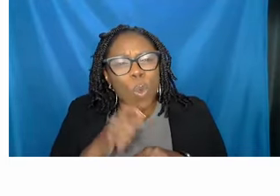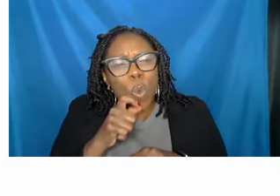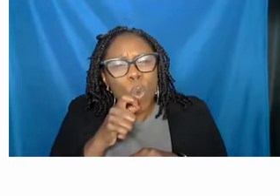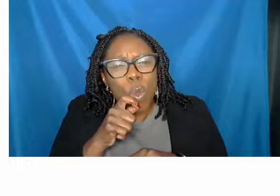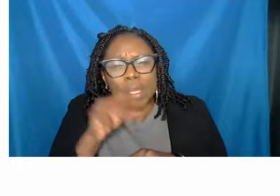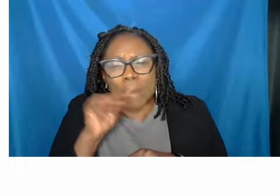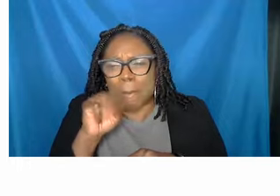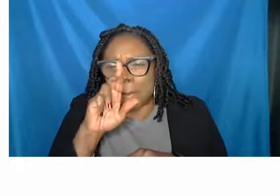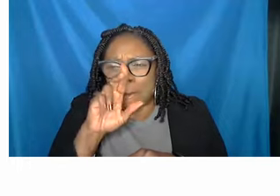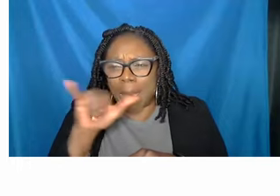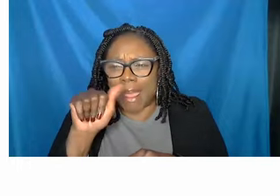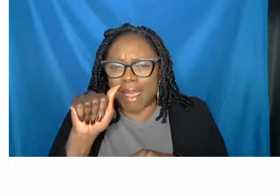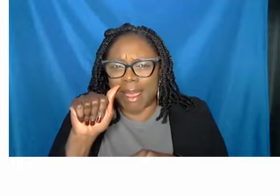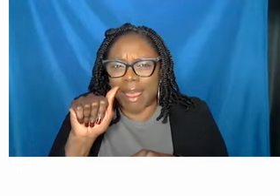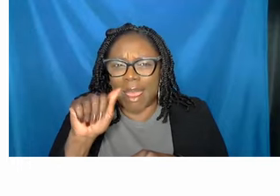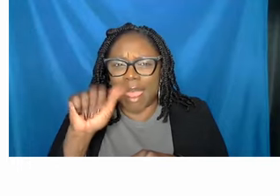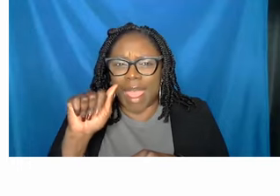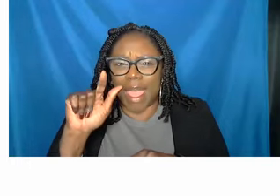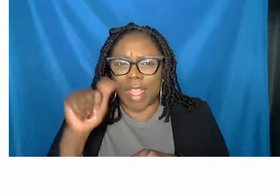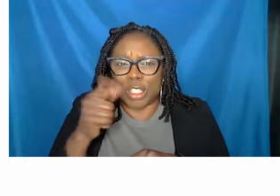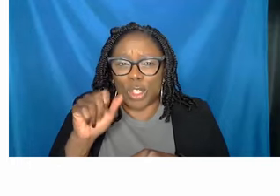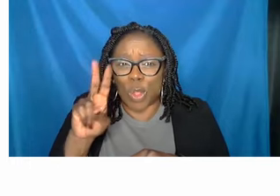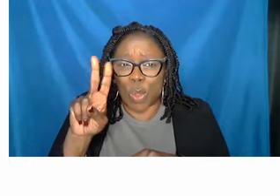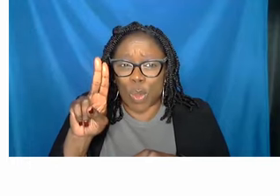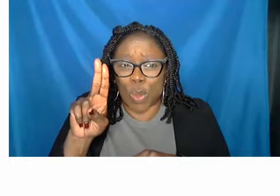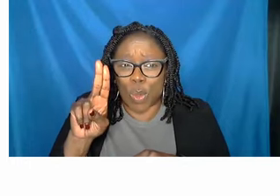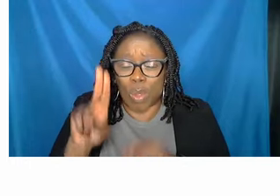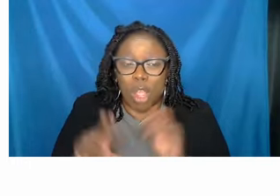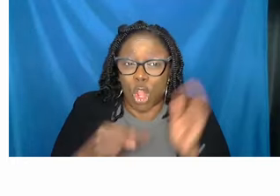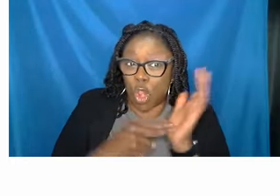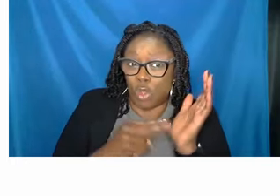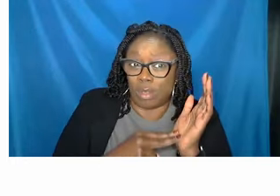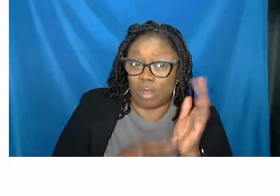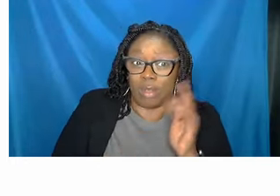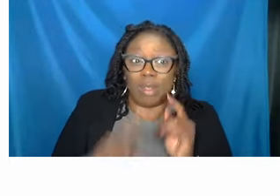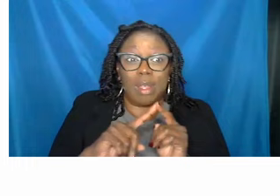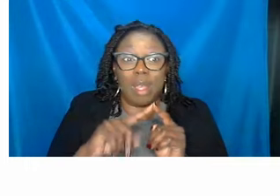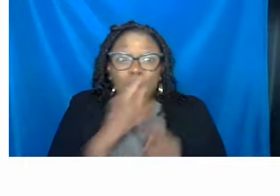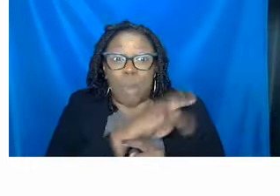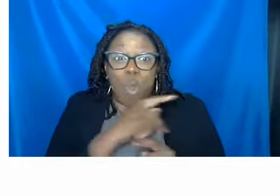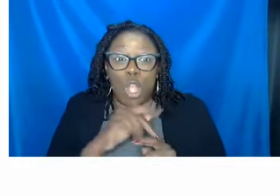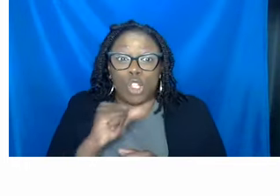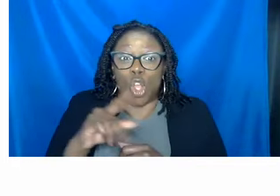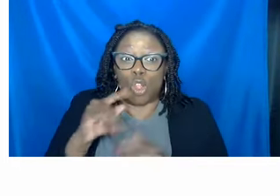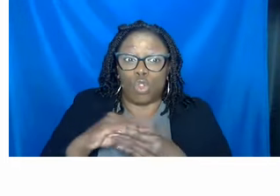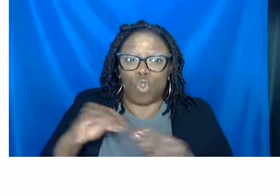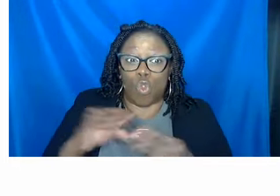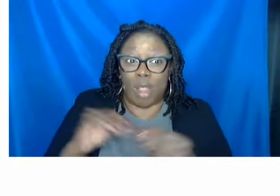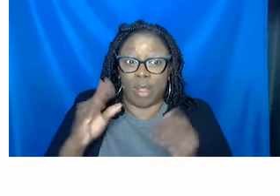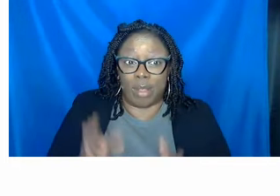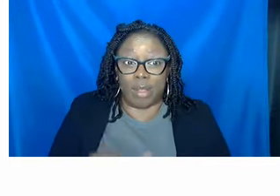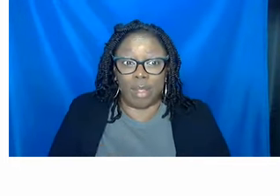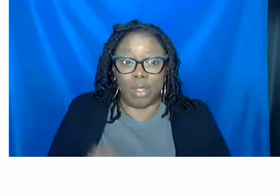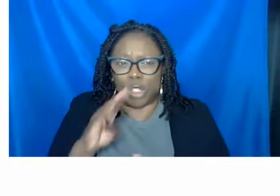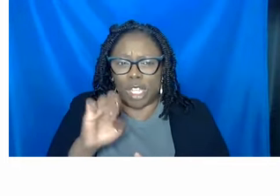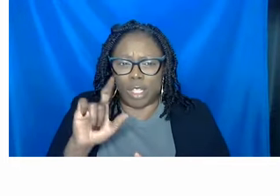Angelou? Angelou? A nurse? A poet, scholar, storyteller? sociology instructor, our well-known